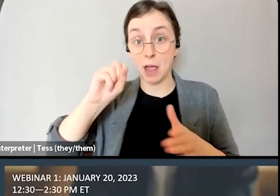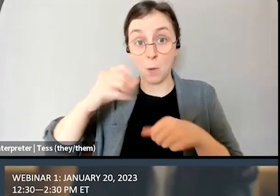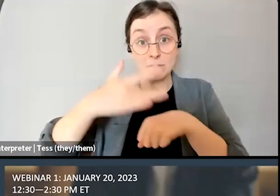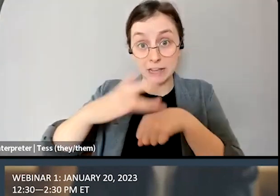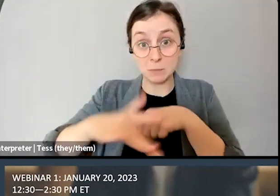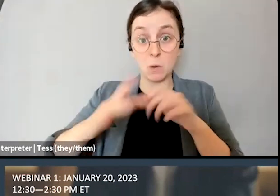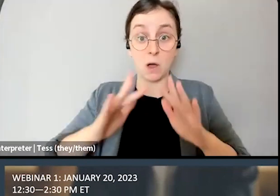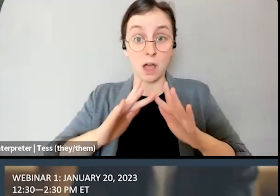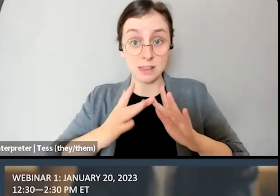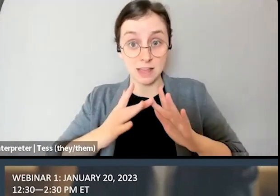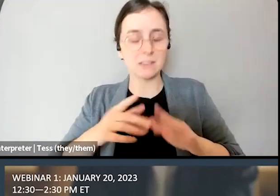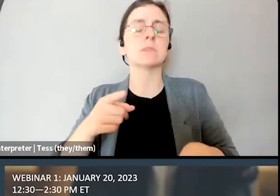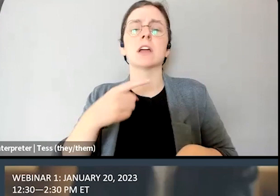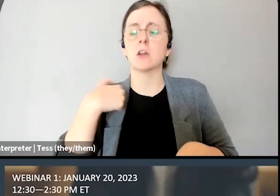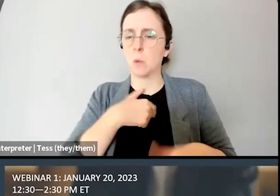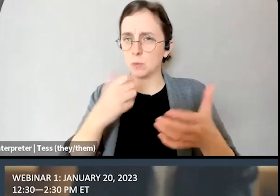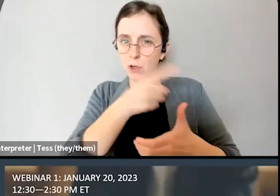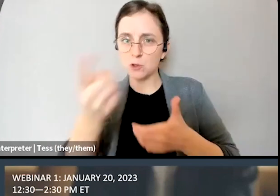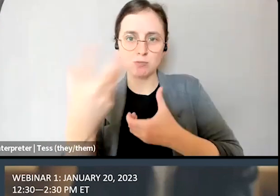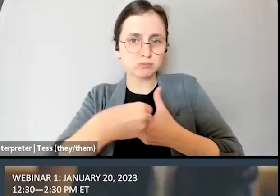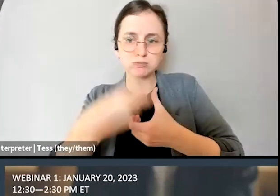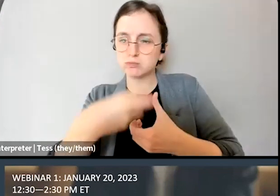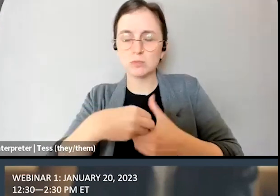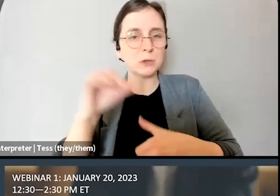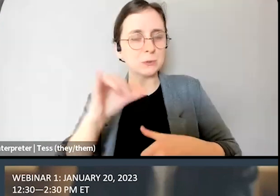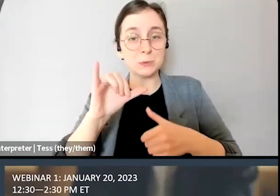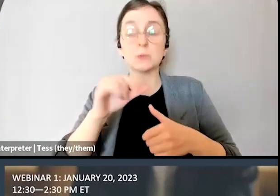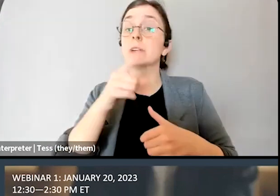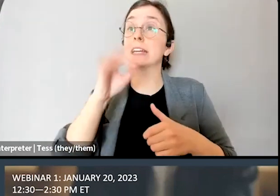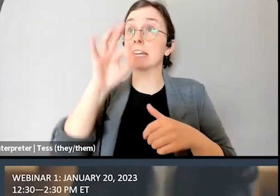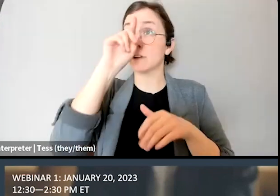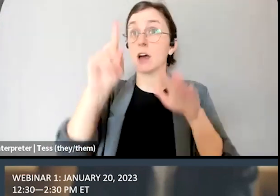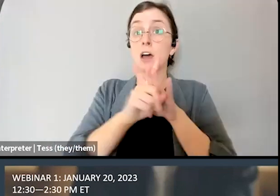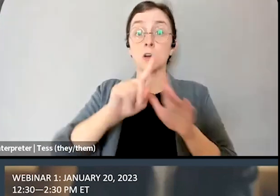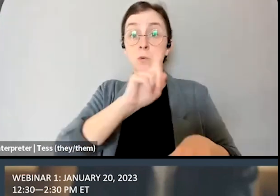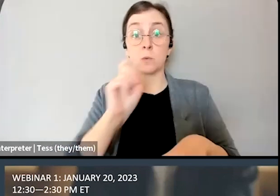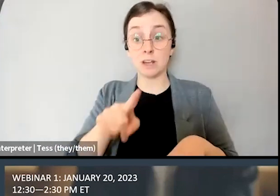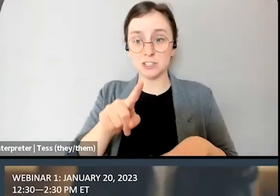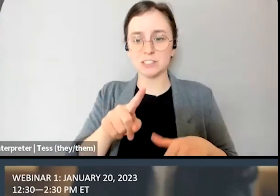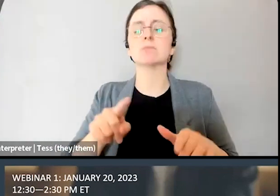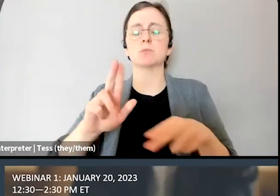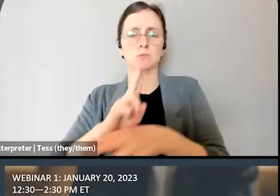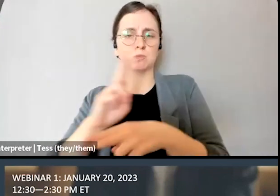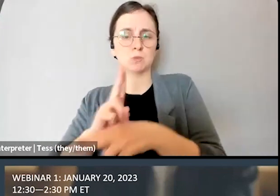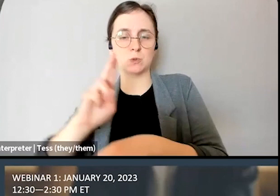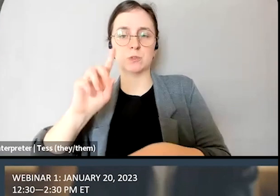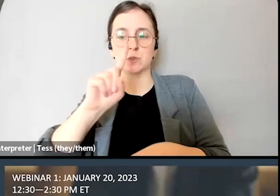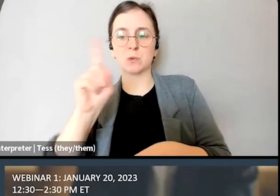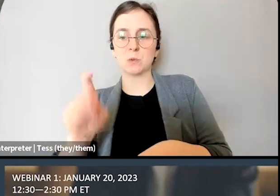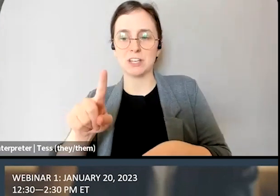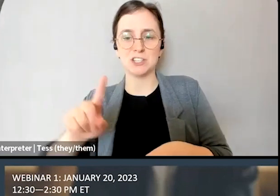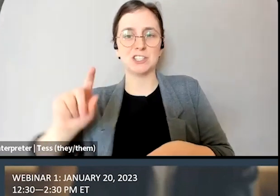your questions in the question and answer box. I will now turn to our first